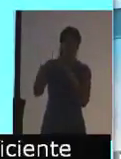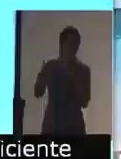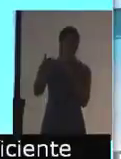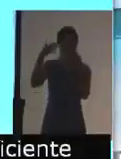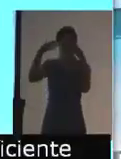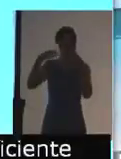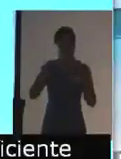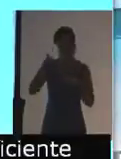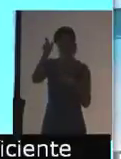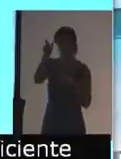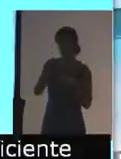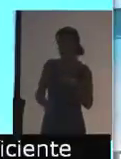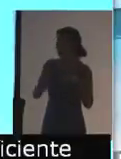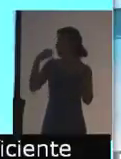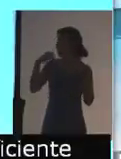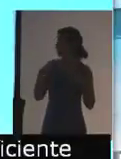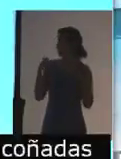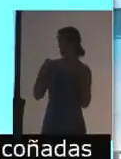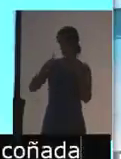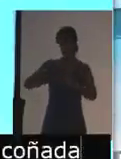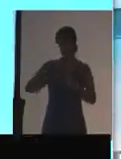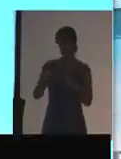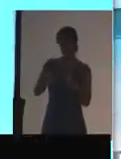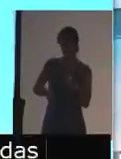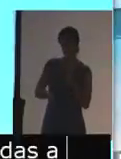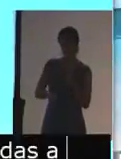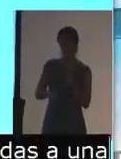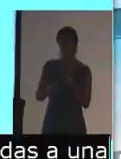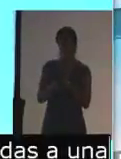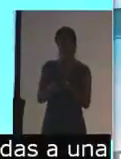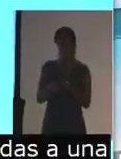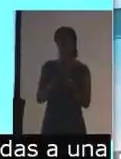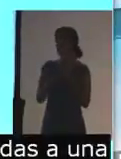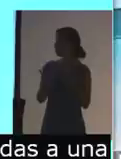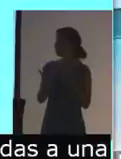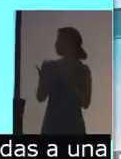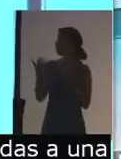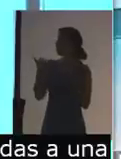burdens, etc. And it has adapted it to